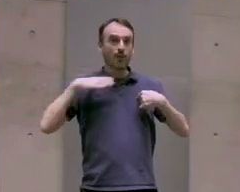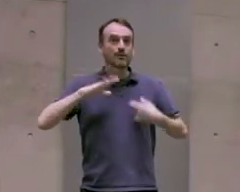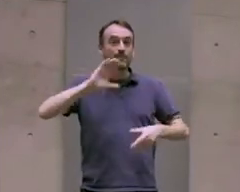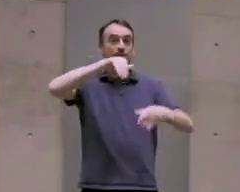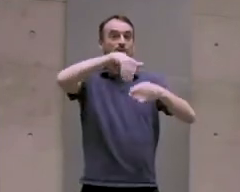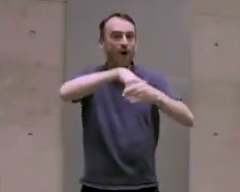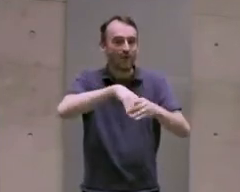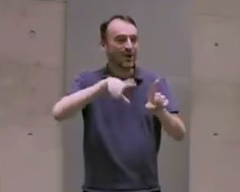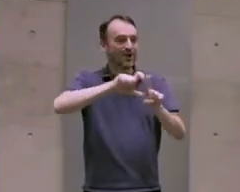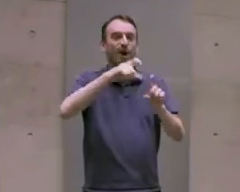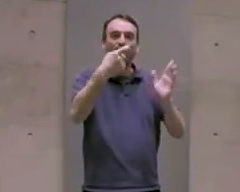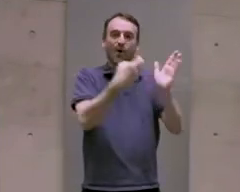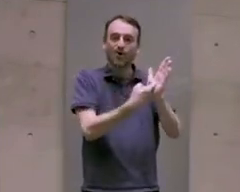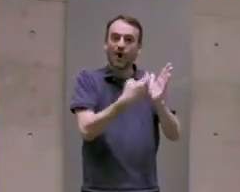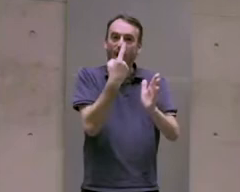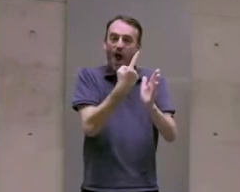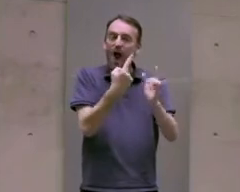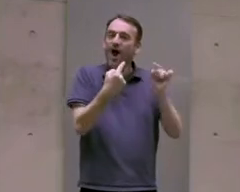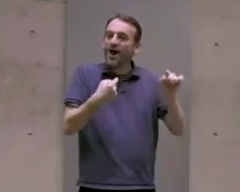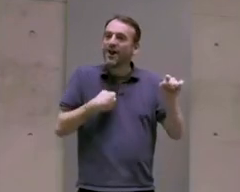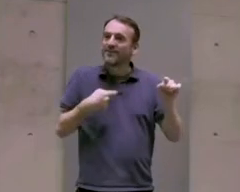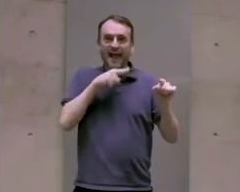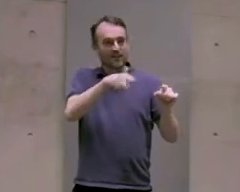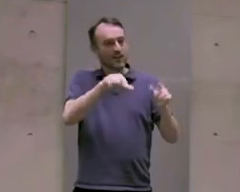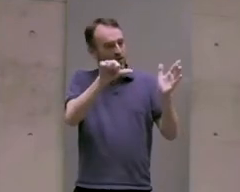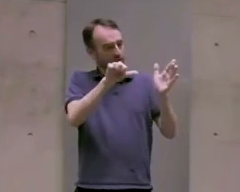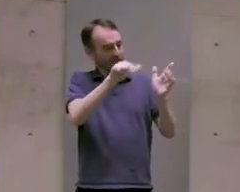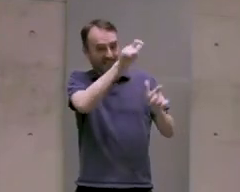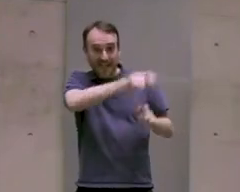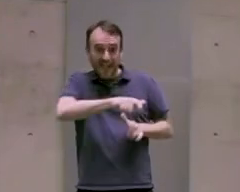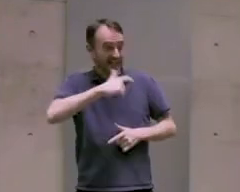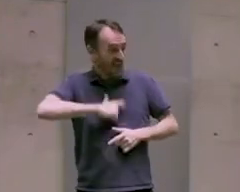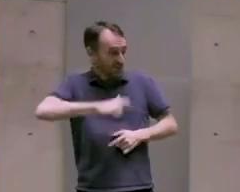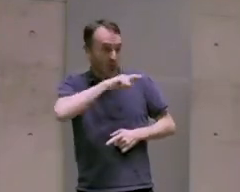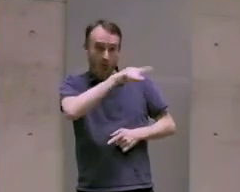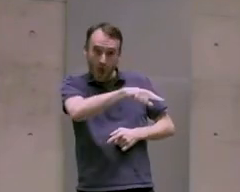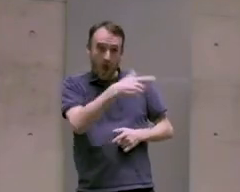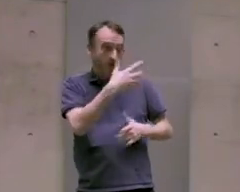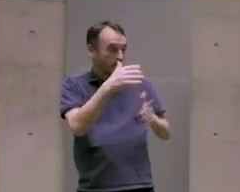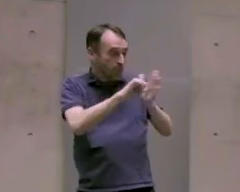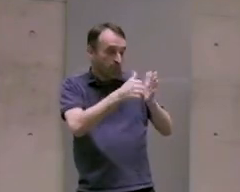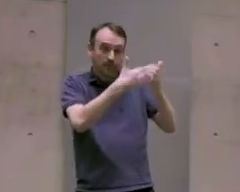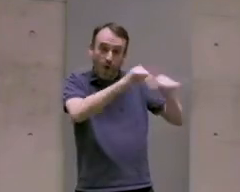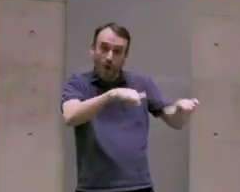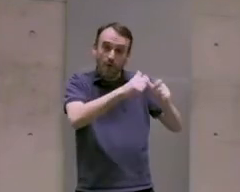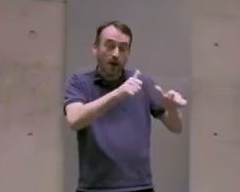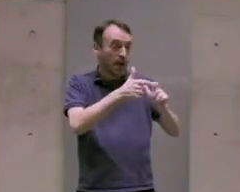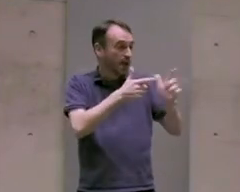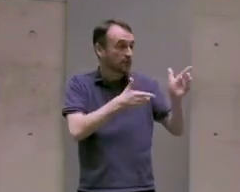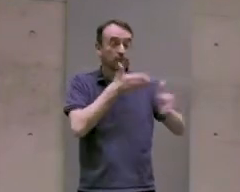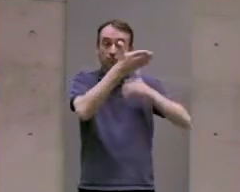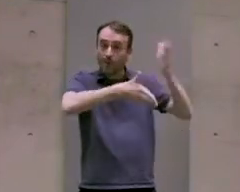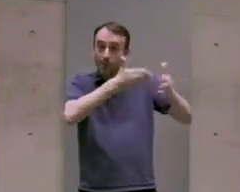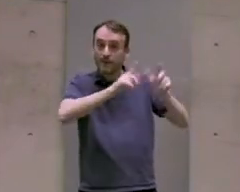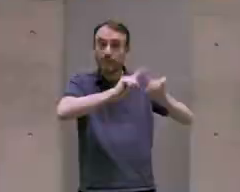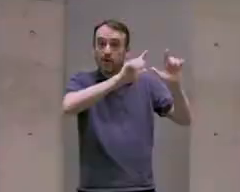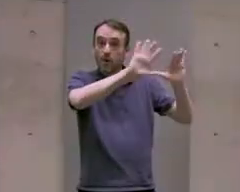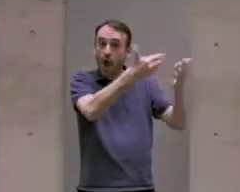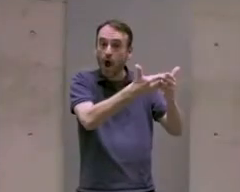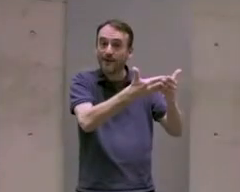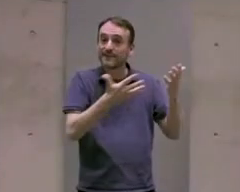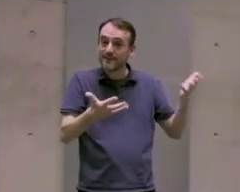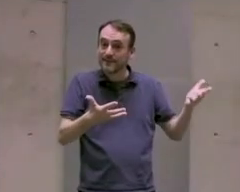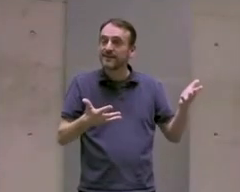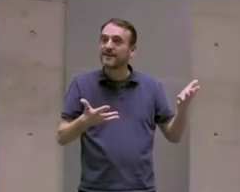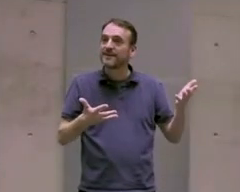interesting character. That's the character who solves problems. That's the character with all the verbs. Most of them press the red button. But